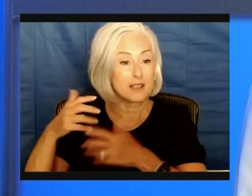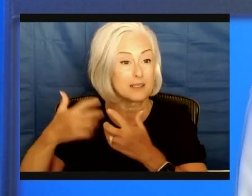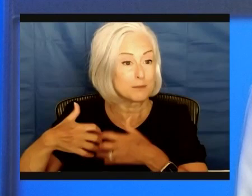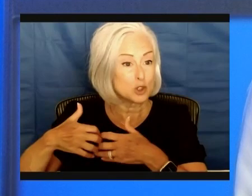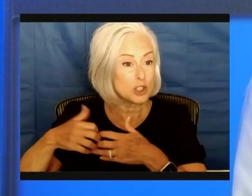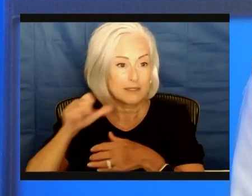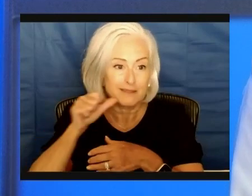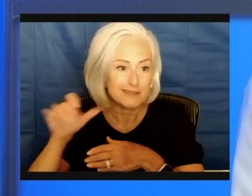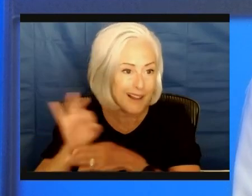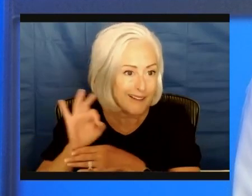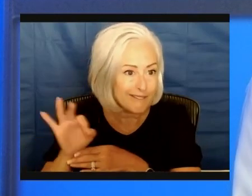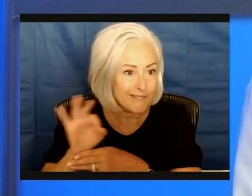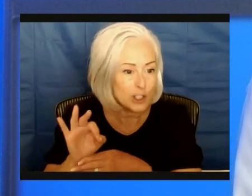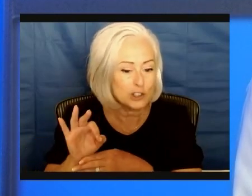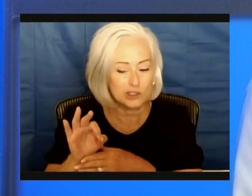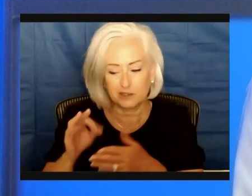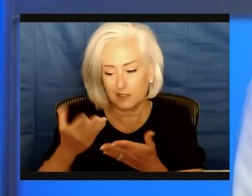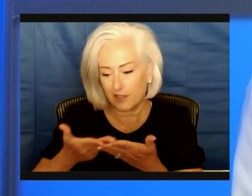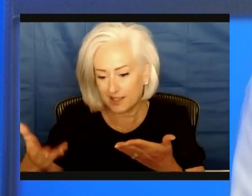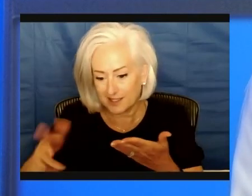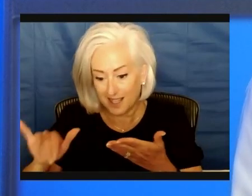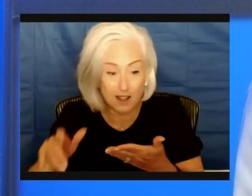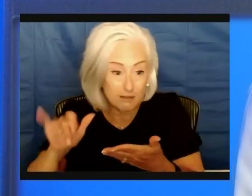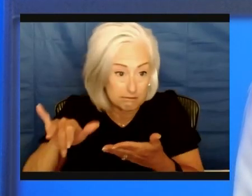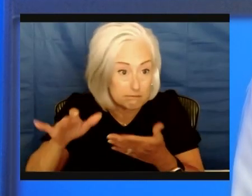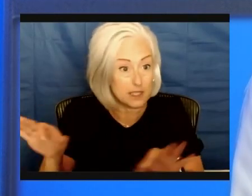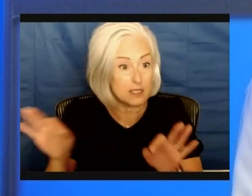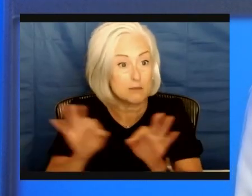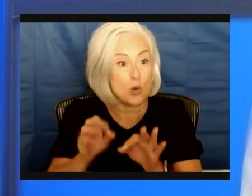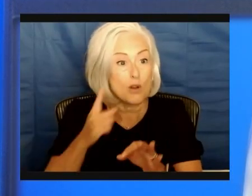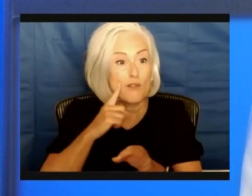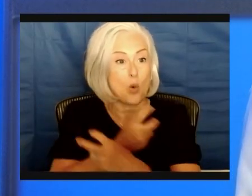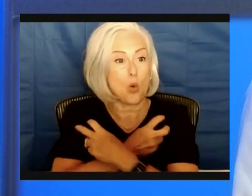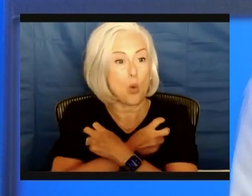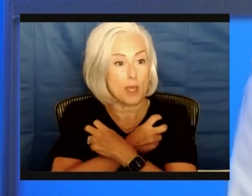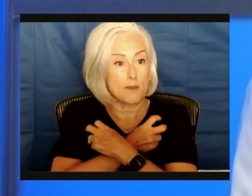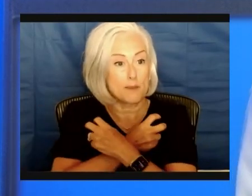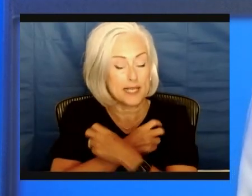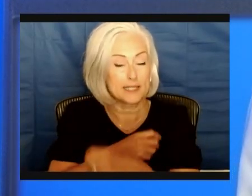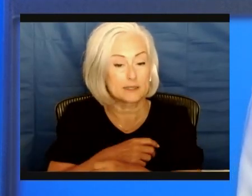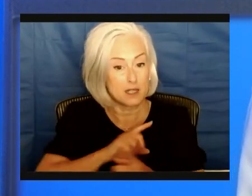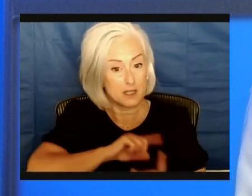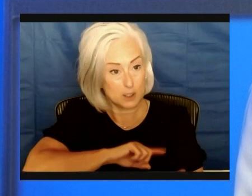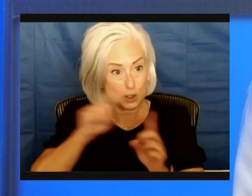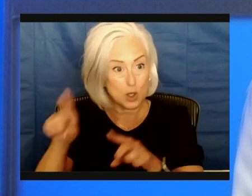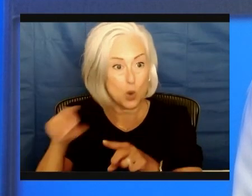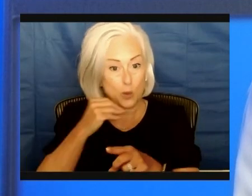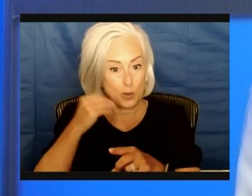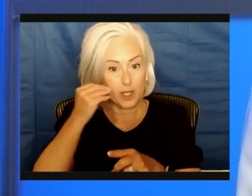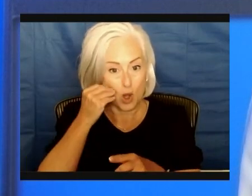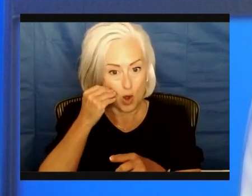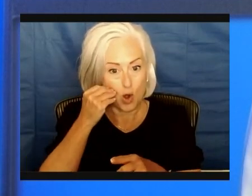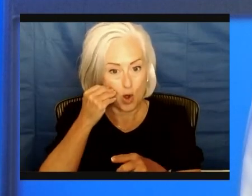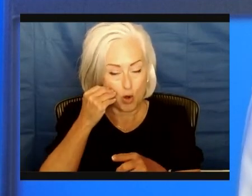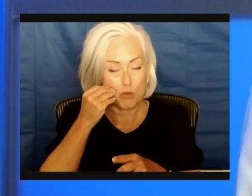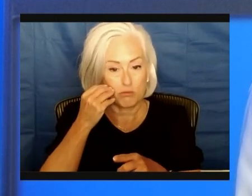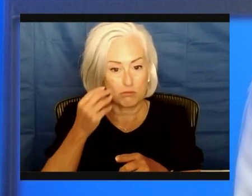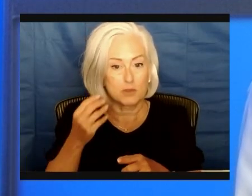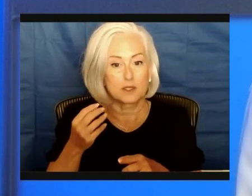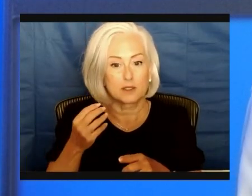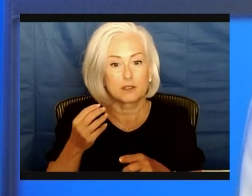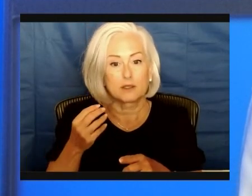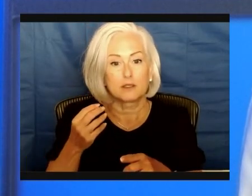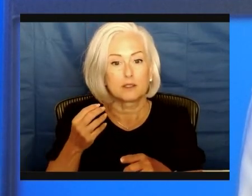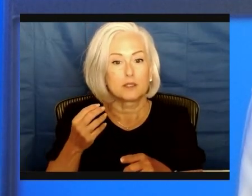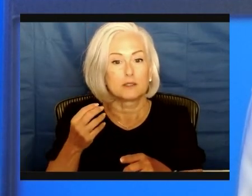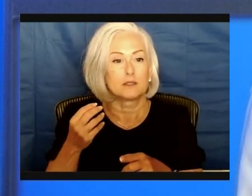in orthopedics. So when we go back home, it's the things that will be lacking is to